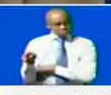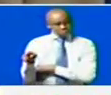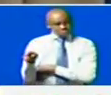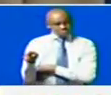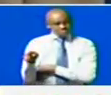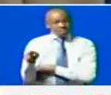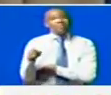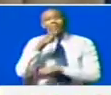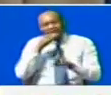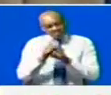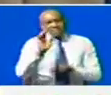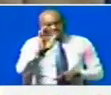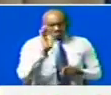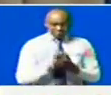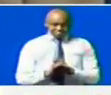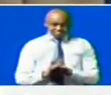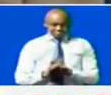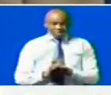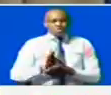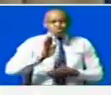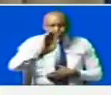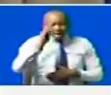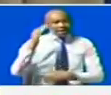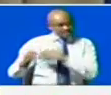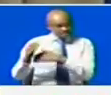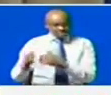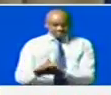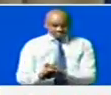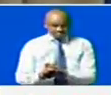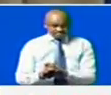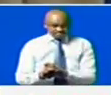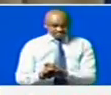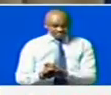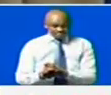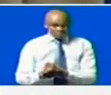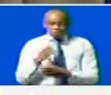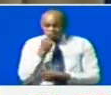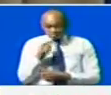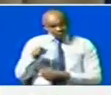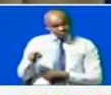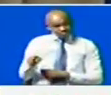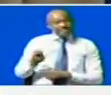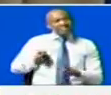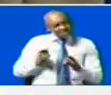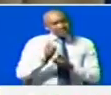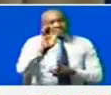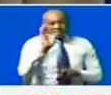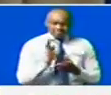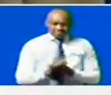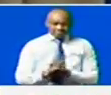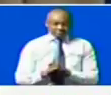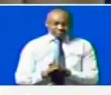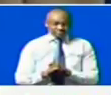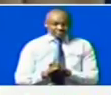is your brother. Your neighbor is your sister.